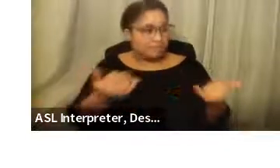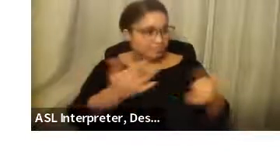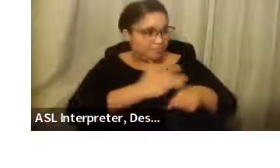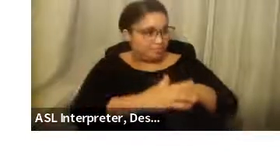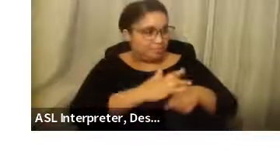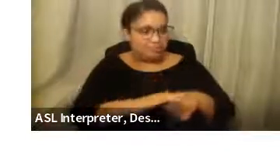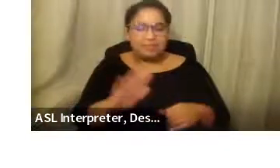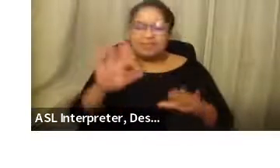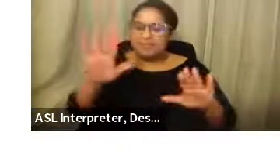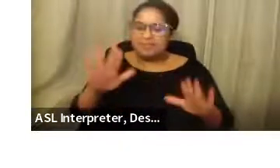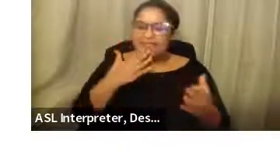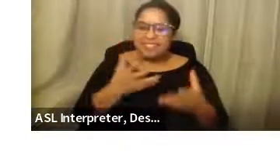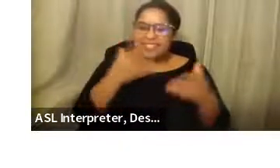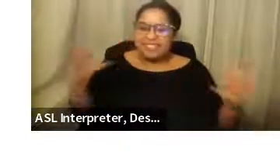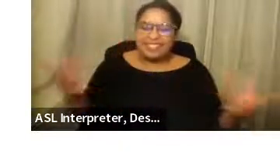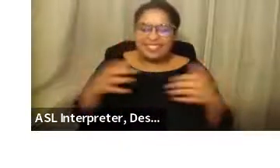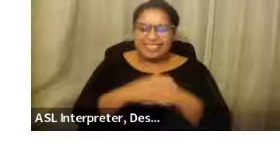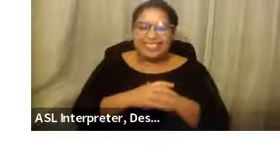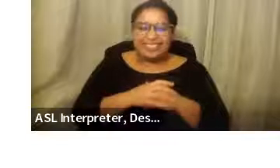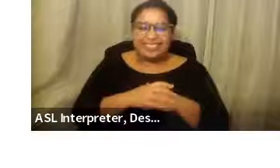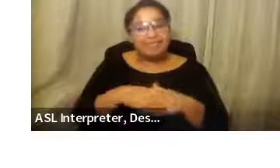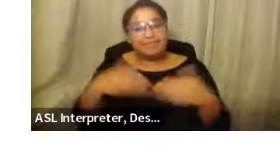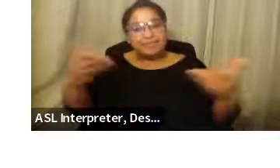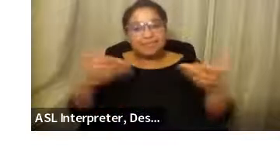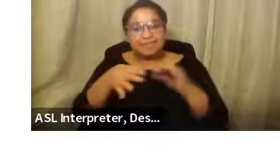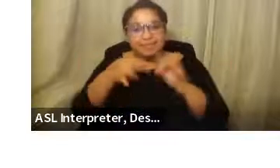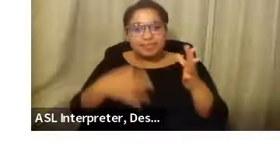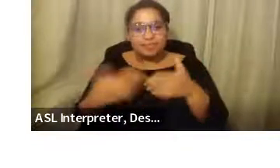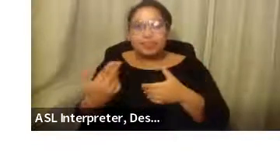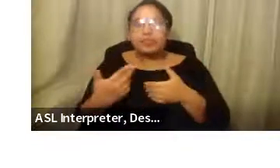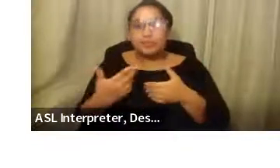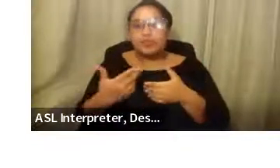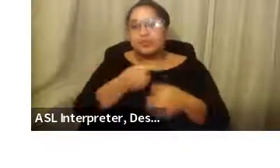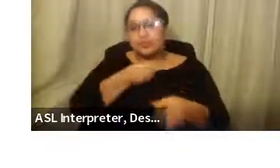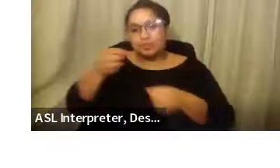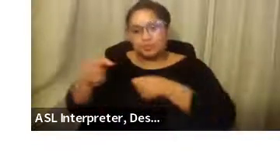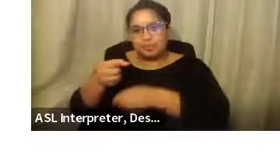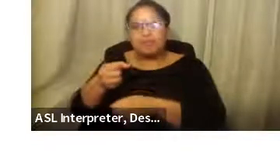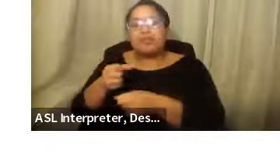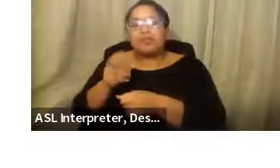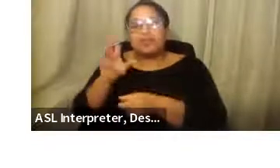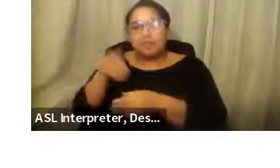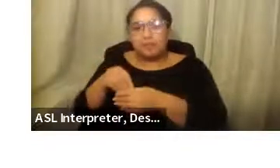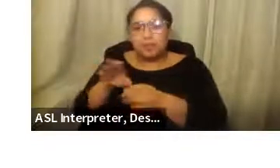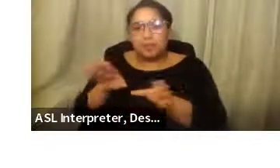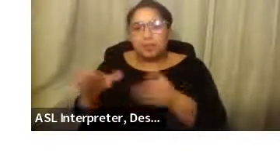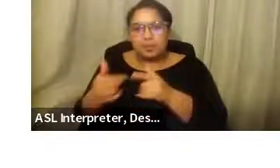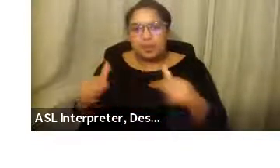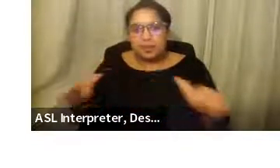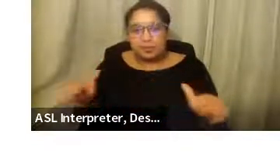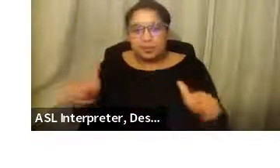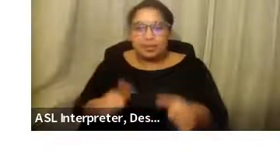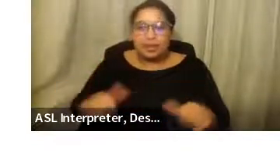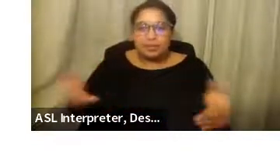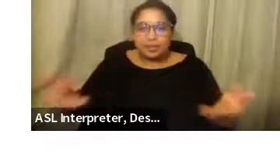Great. Thank you so much. So I invite our interpreters to join their respective language rooms and any of our